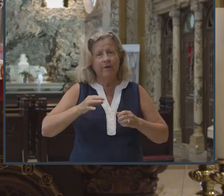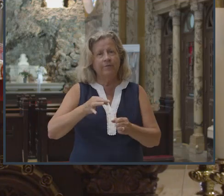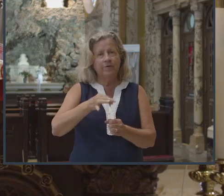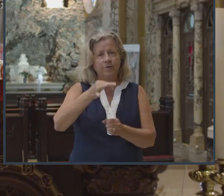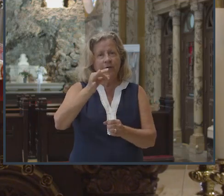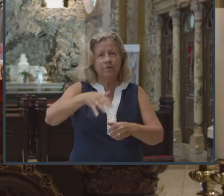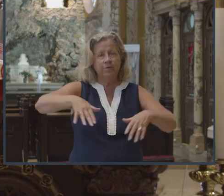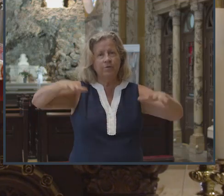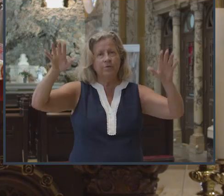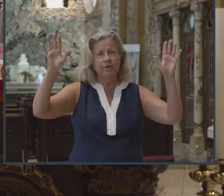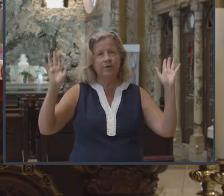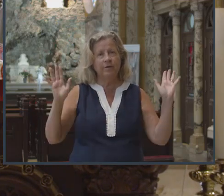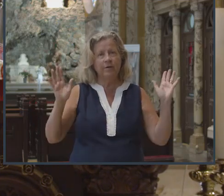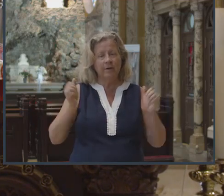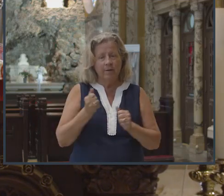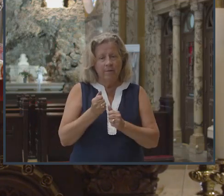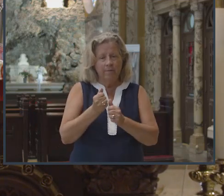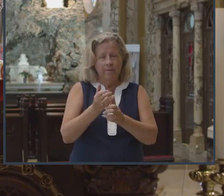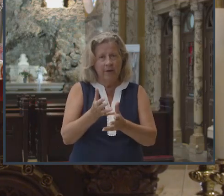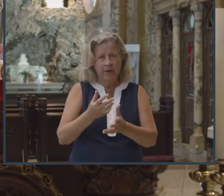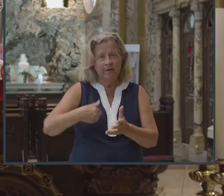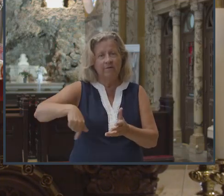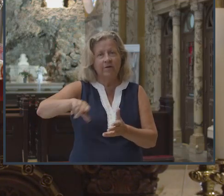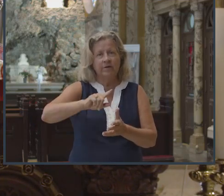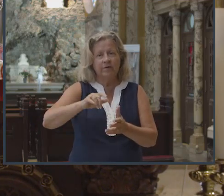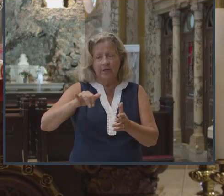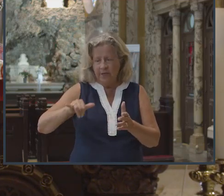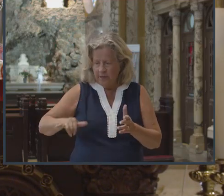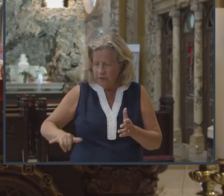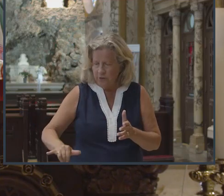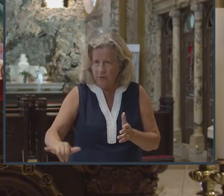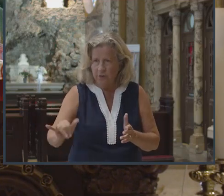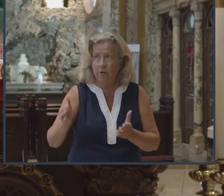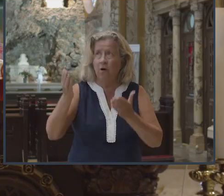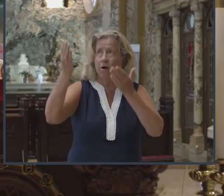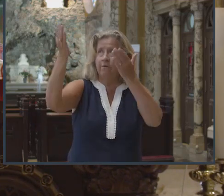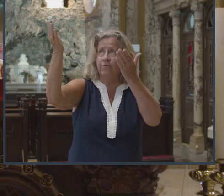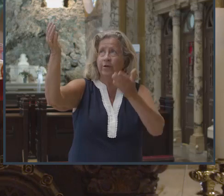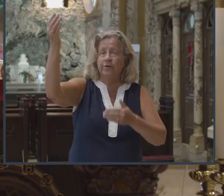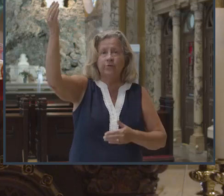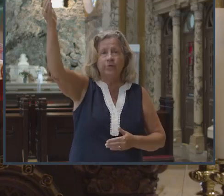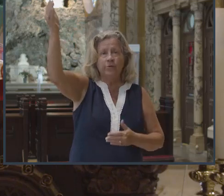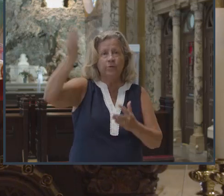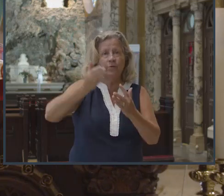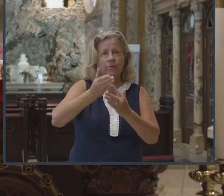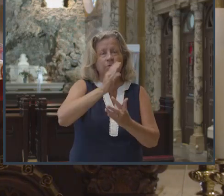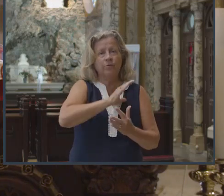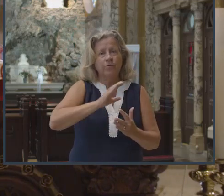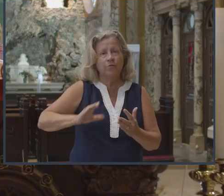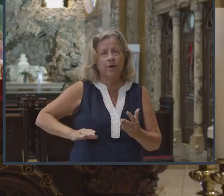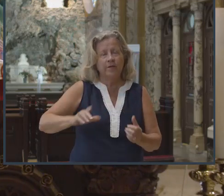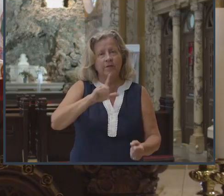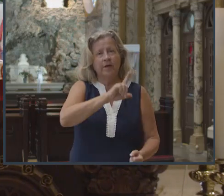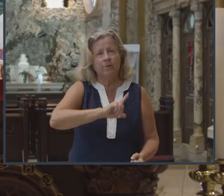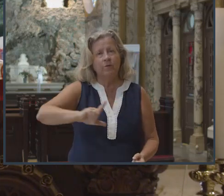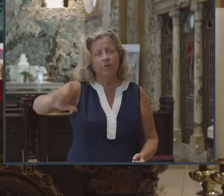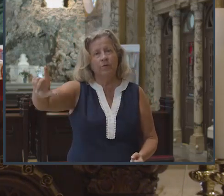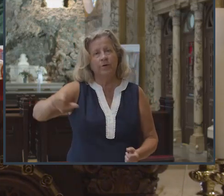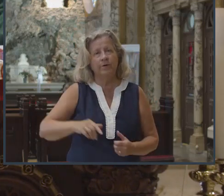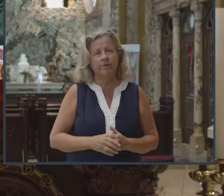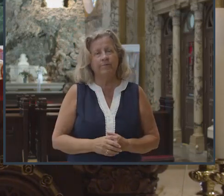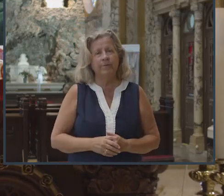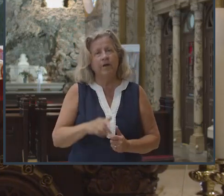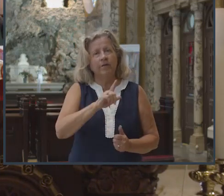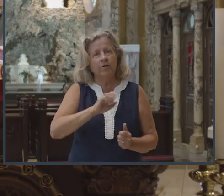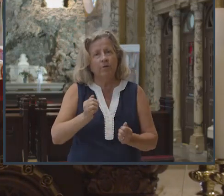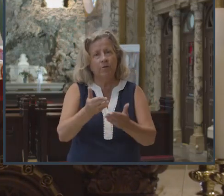sacrifice, make of us an eternal offering to you through Christ our Lord. Amen. The